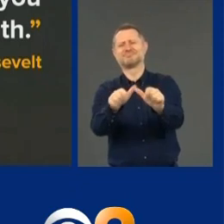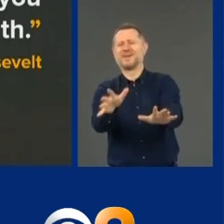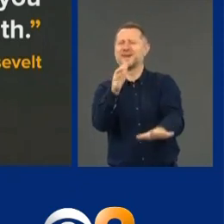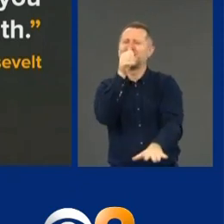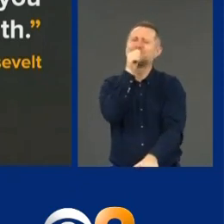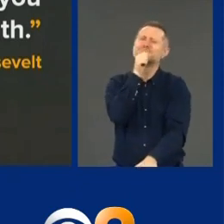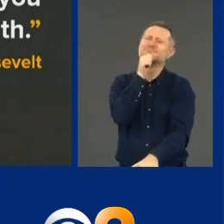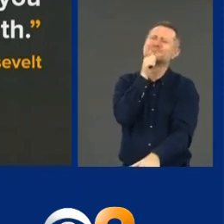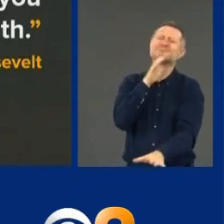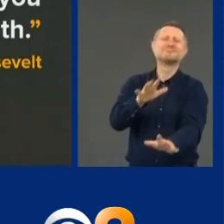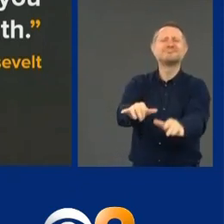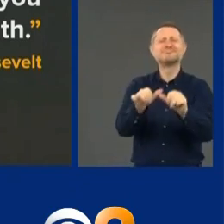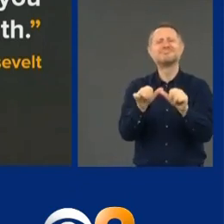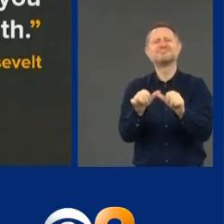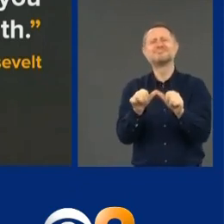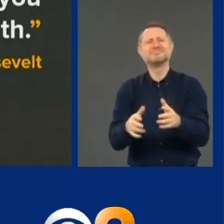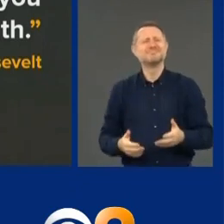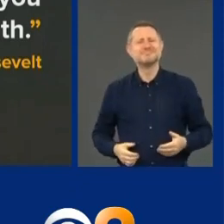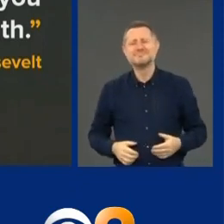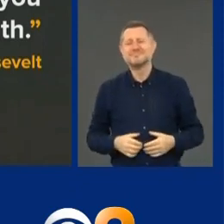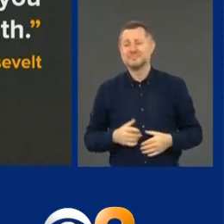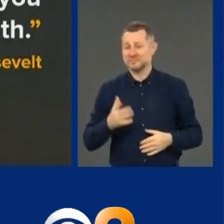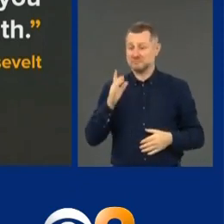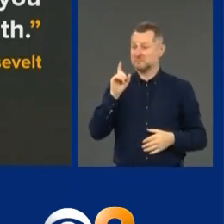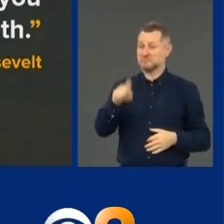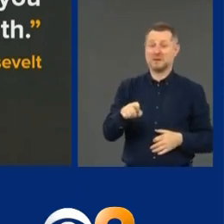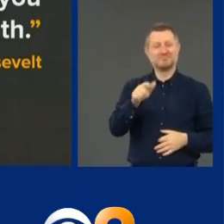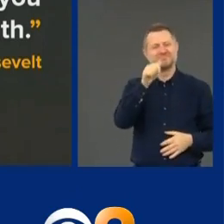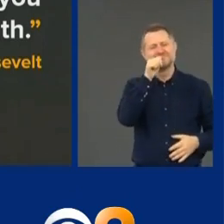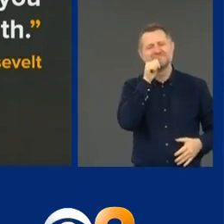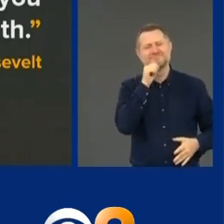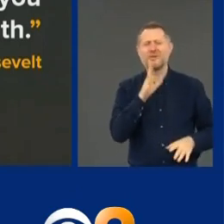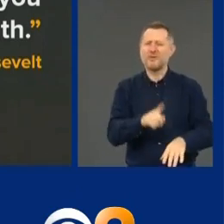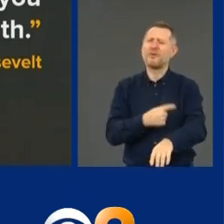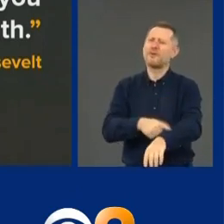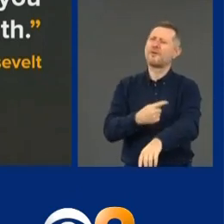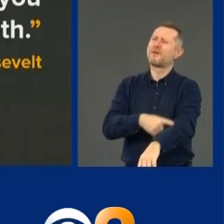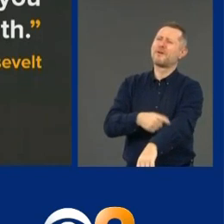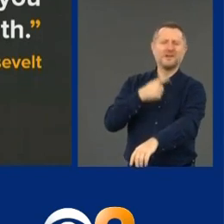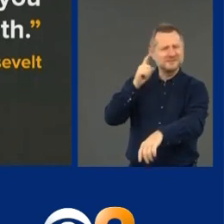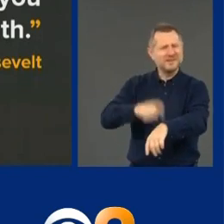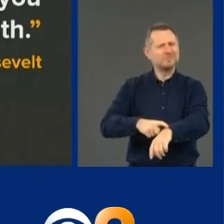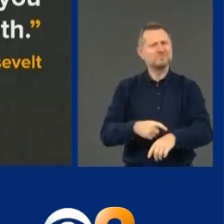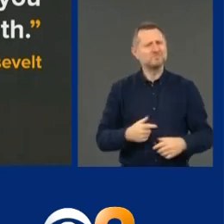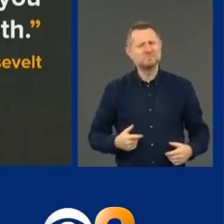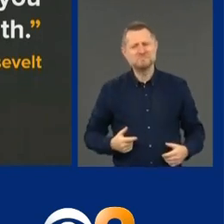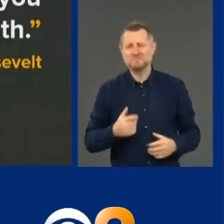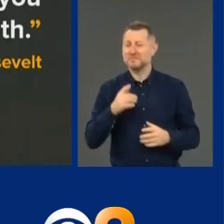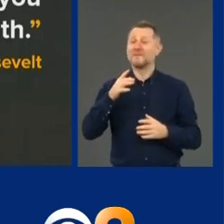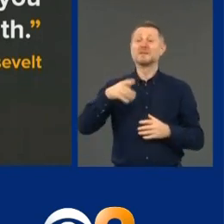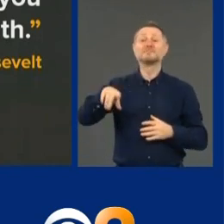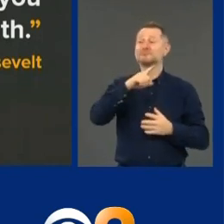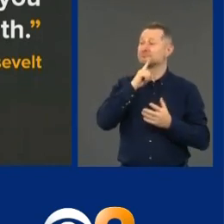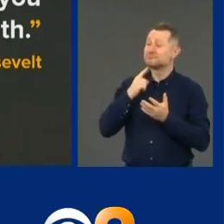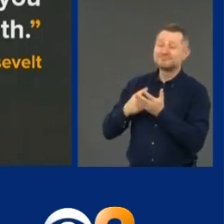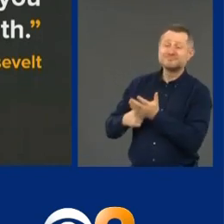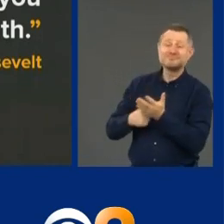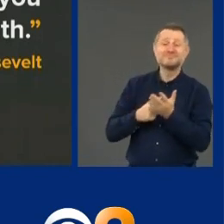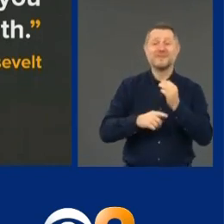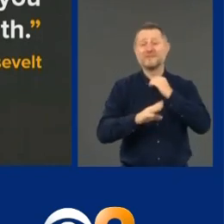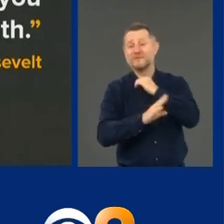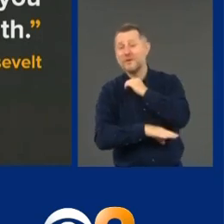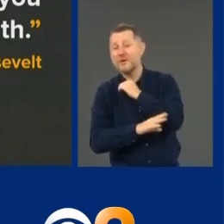normal, we're going to have to do it for a long time. They're talking about the fall. They're talking about a possible second wave. We